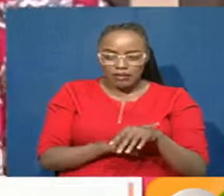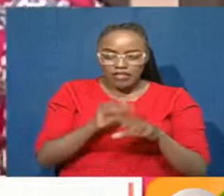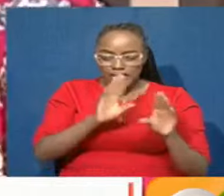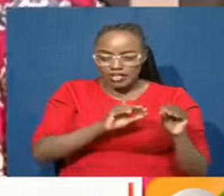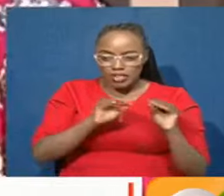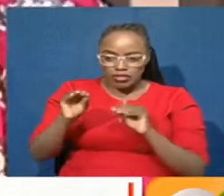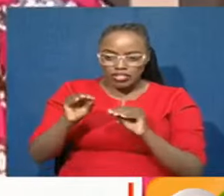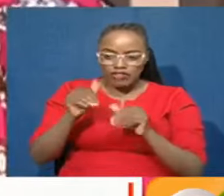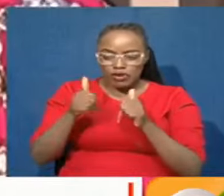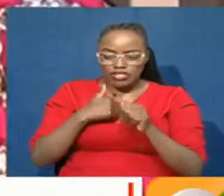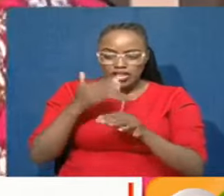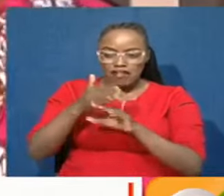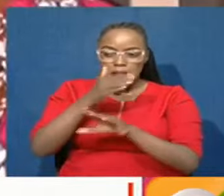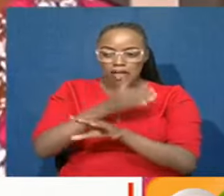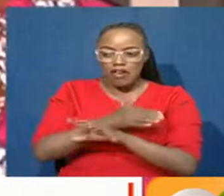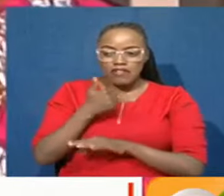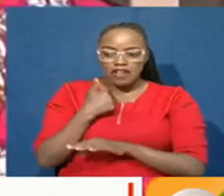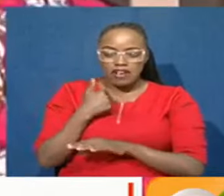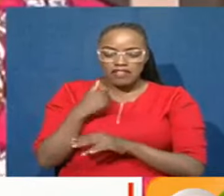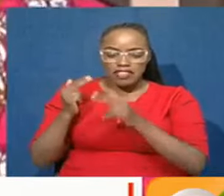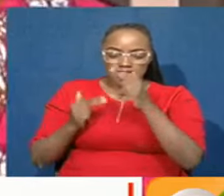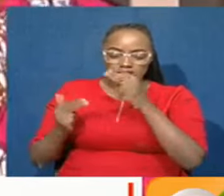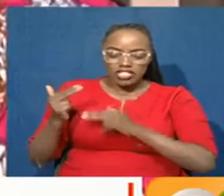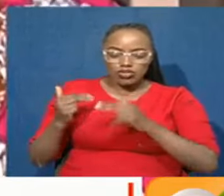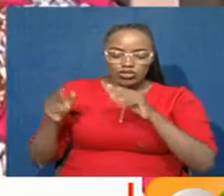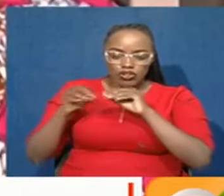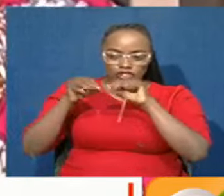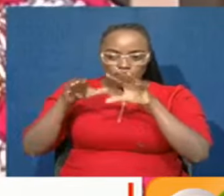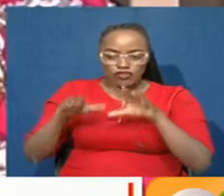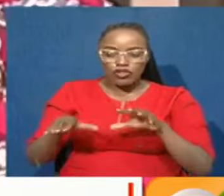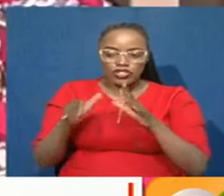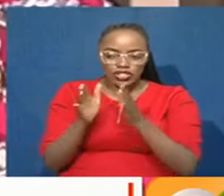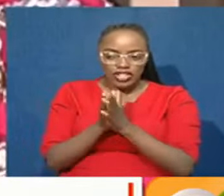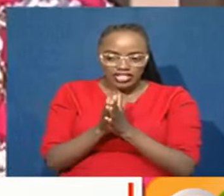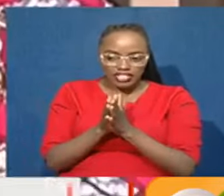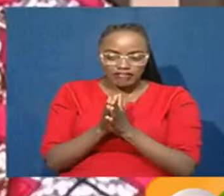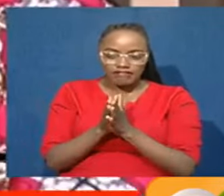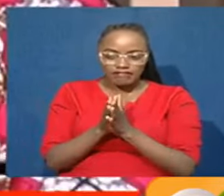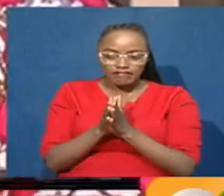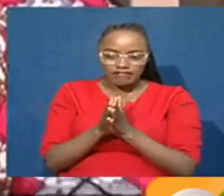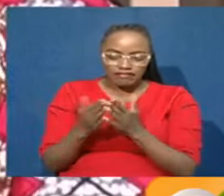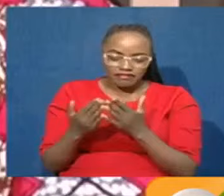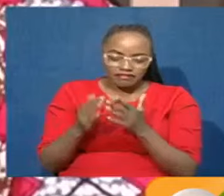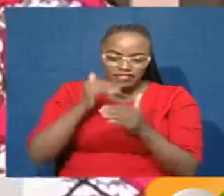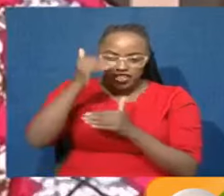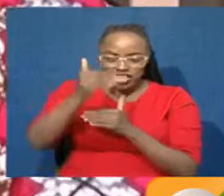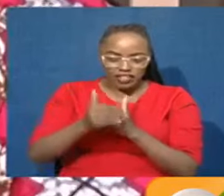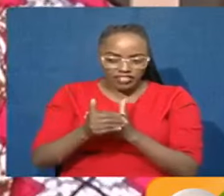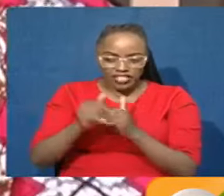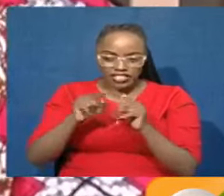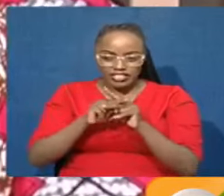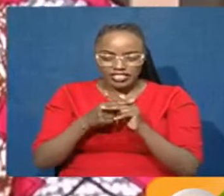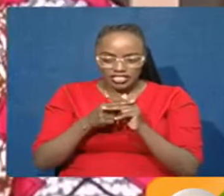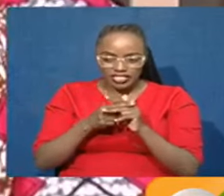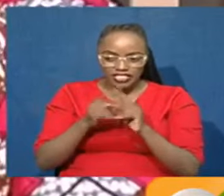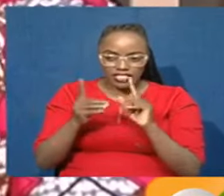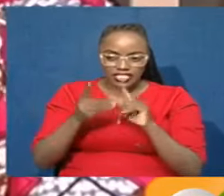migration we've ever had, I think, in the history of devolution. And post the commencement